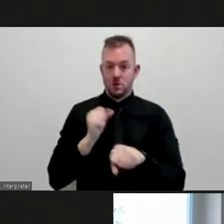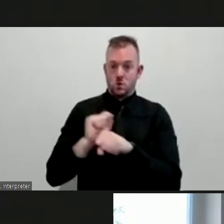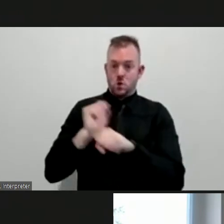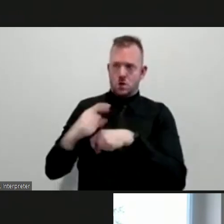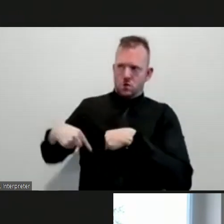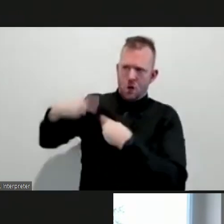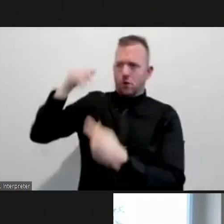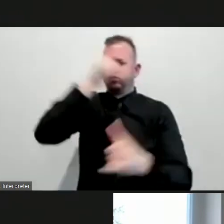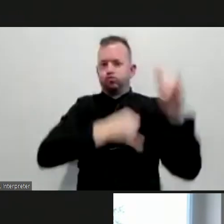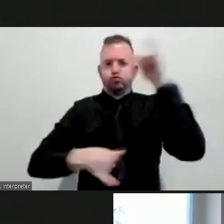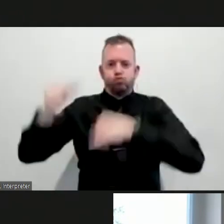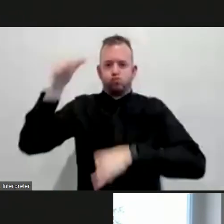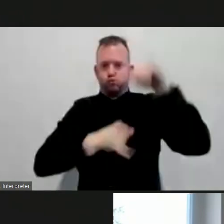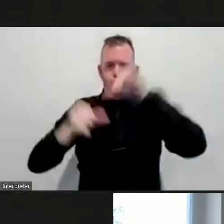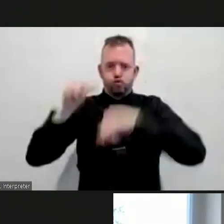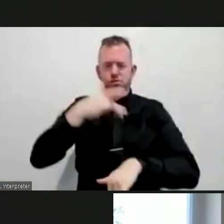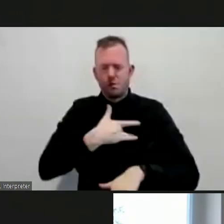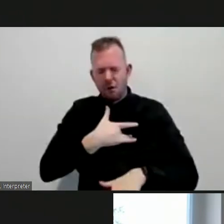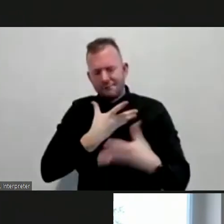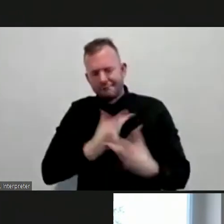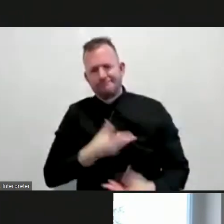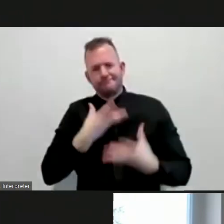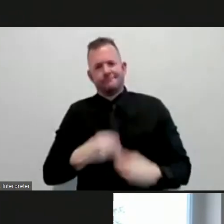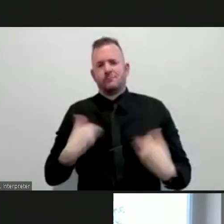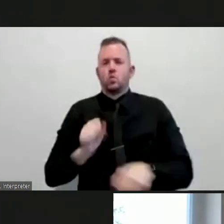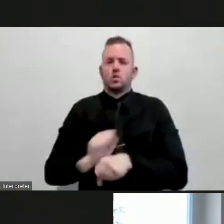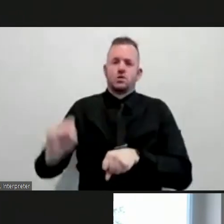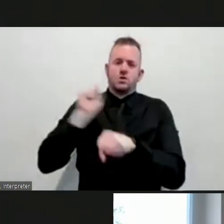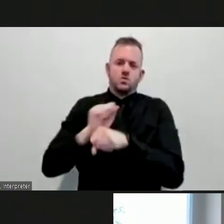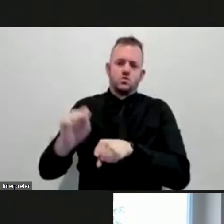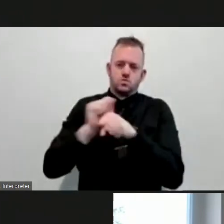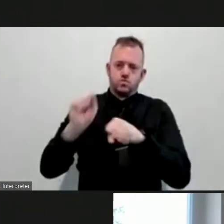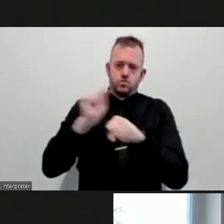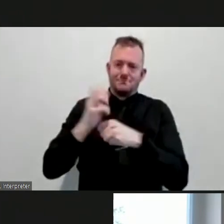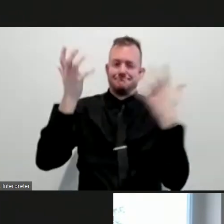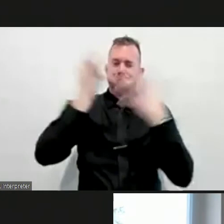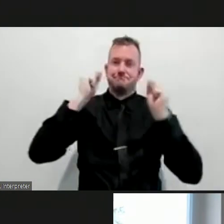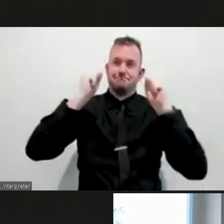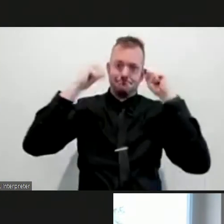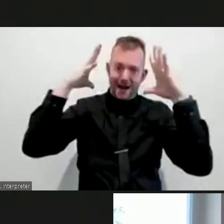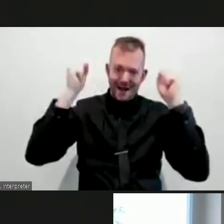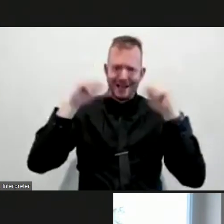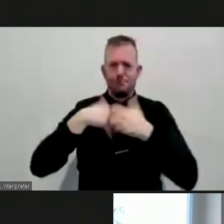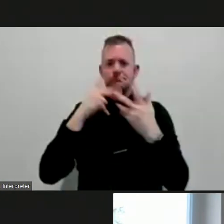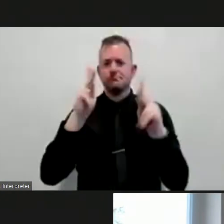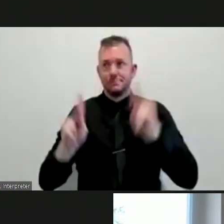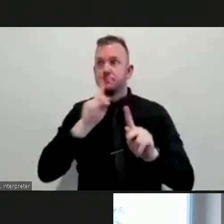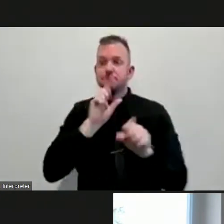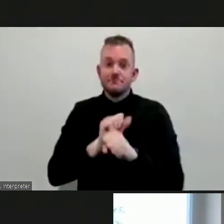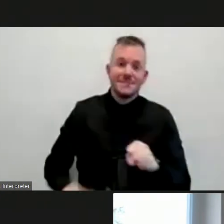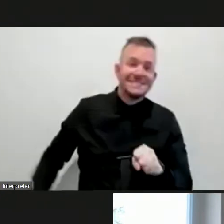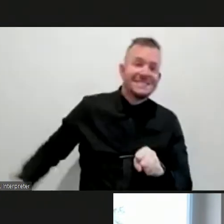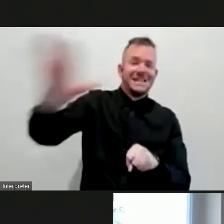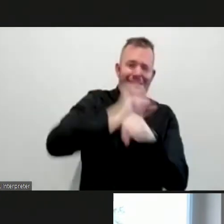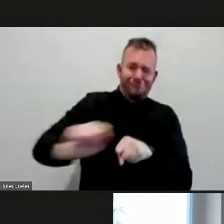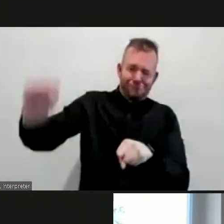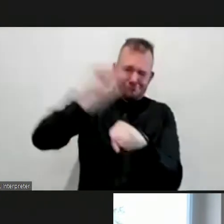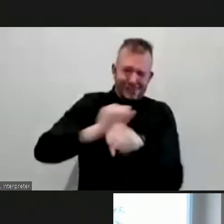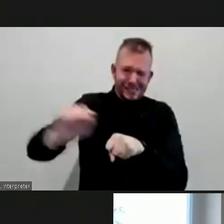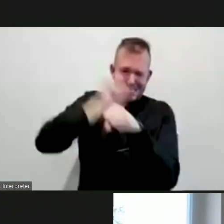of their hearts to start with, is really impressive, and we're very, very grateful for all the hard work